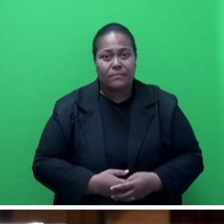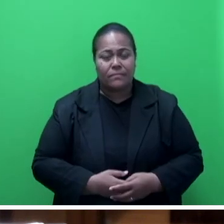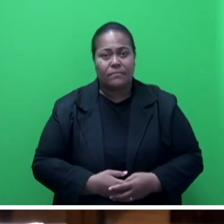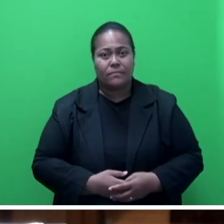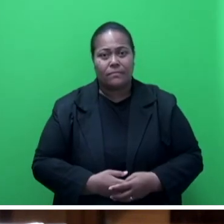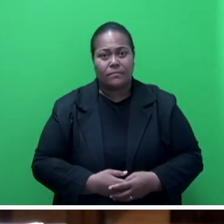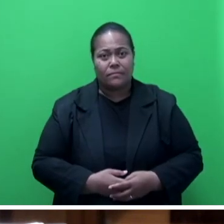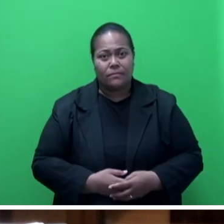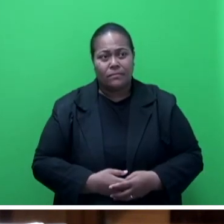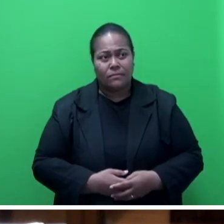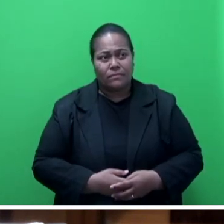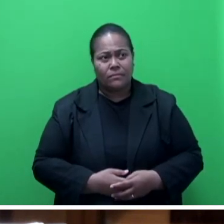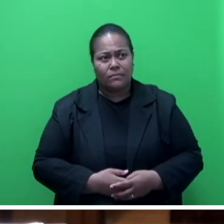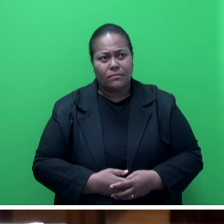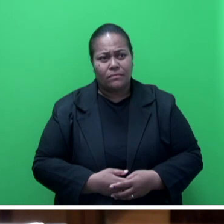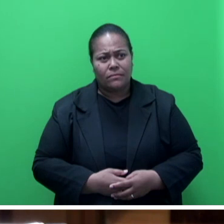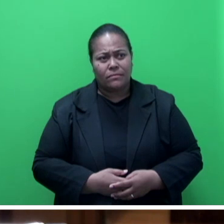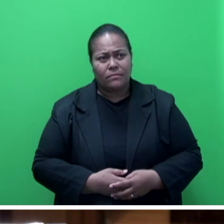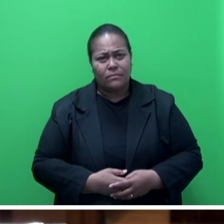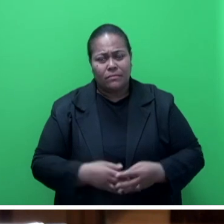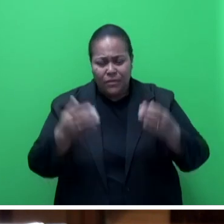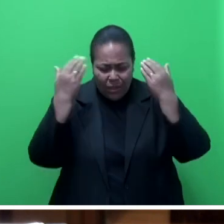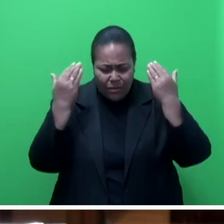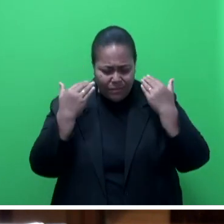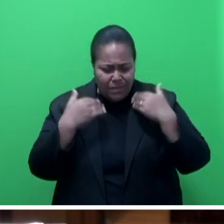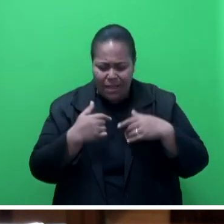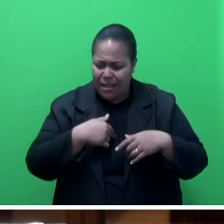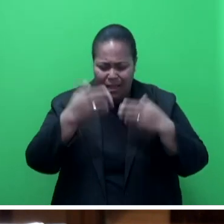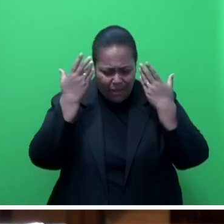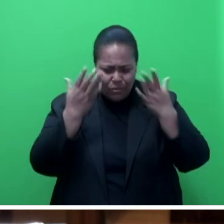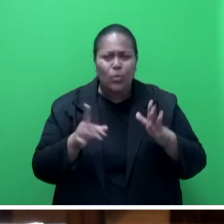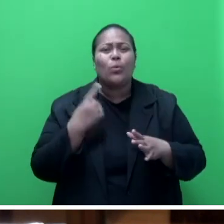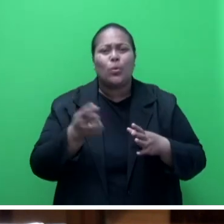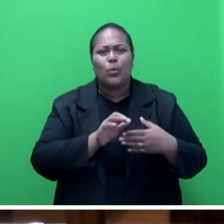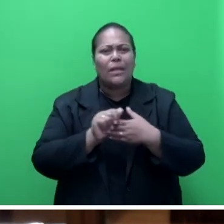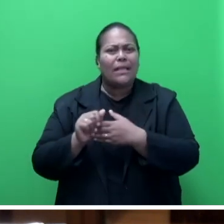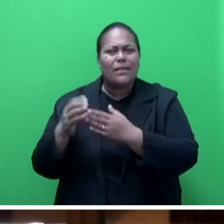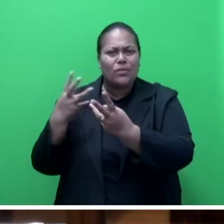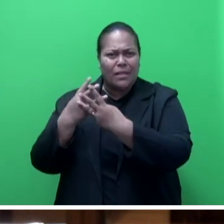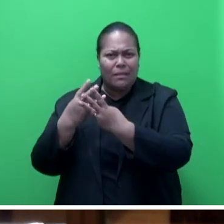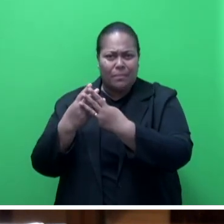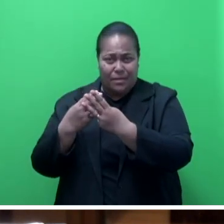Mr. Speaker, I still don't know who is leading Sodelpa right now. Seriously. Seriously.